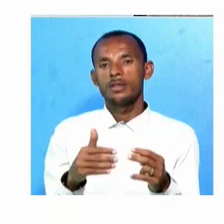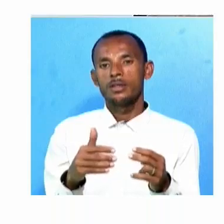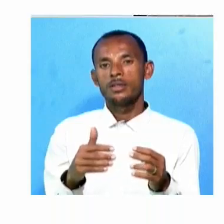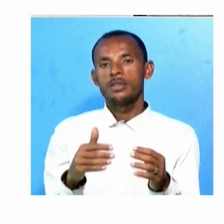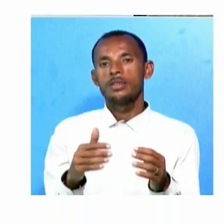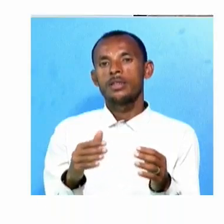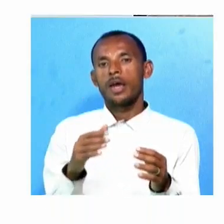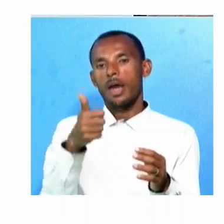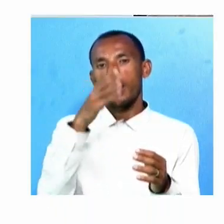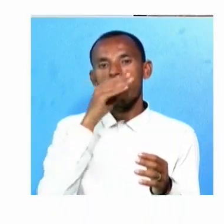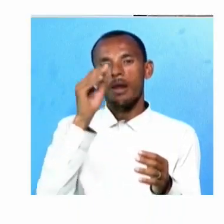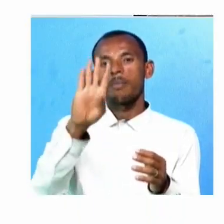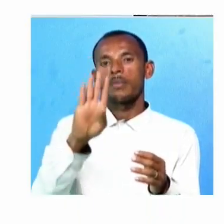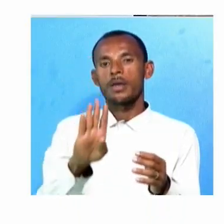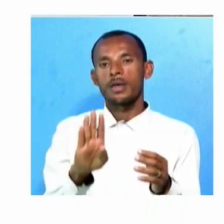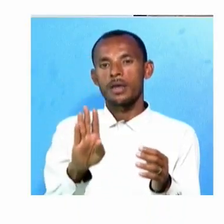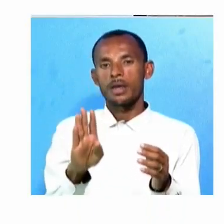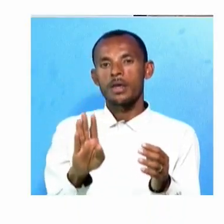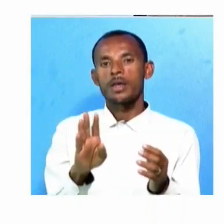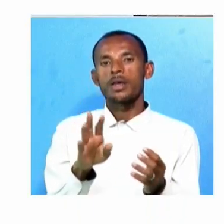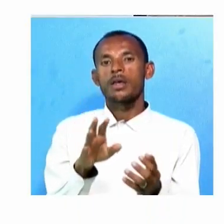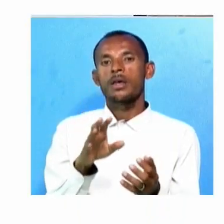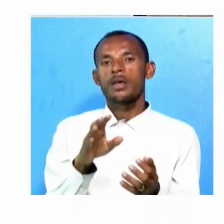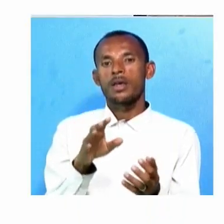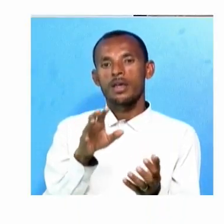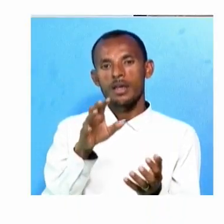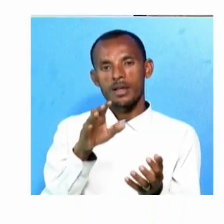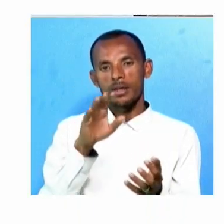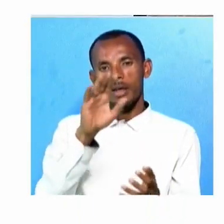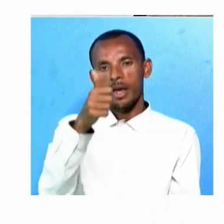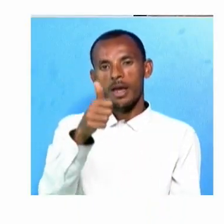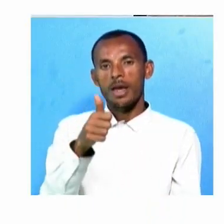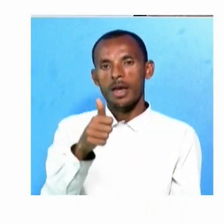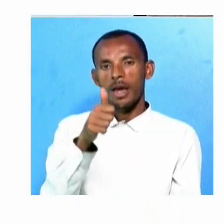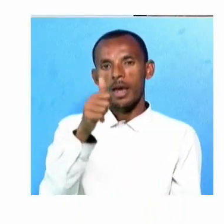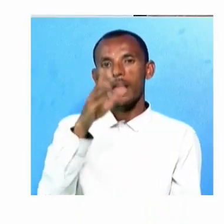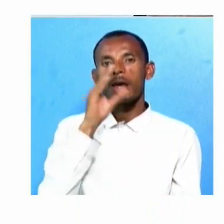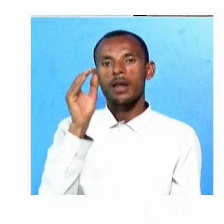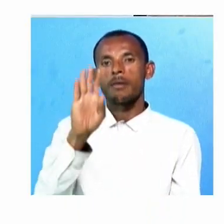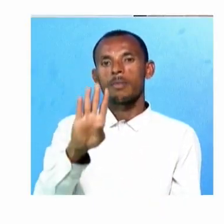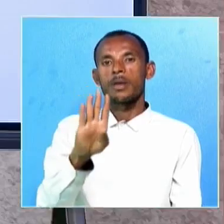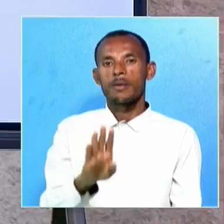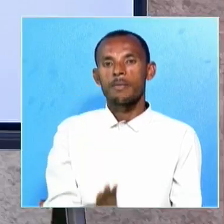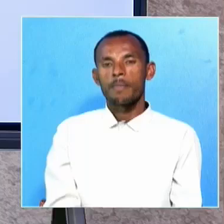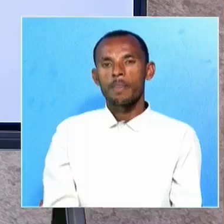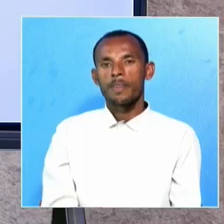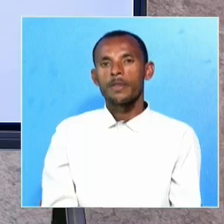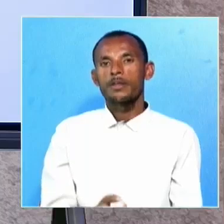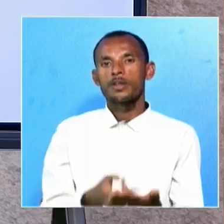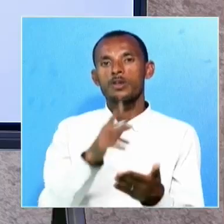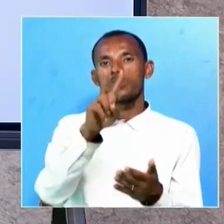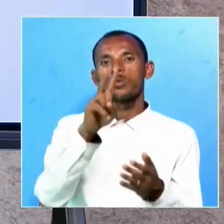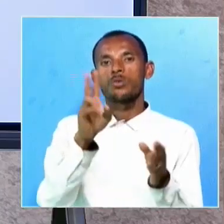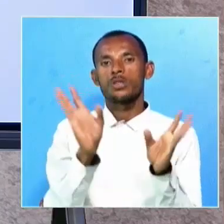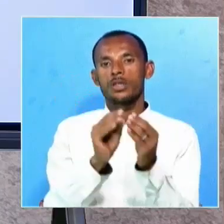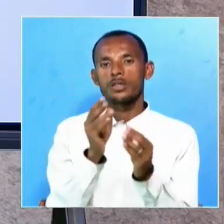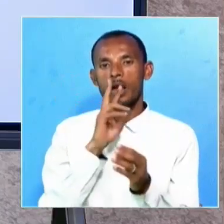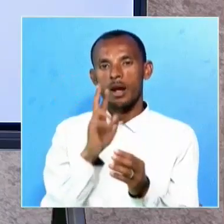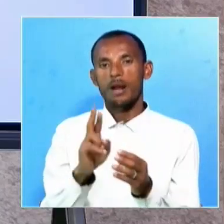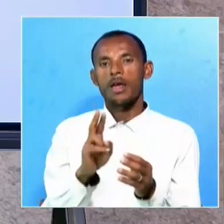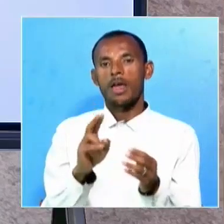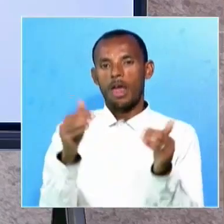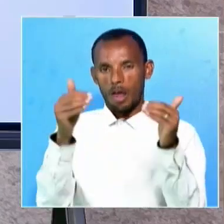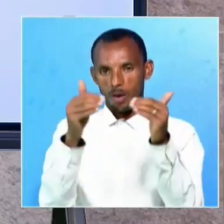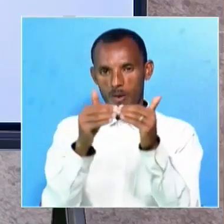contains A and B, set B also contains A and B. These two sets they are